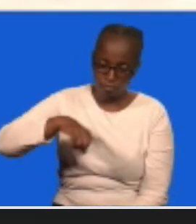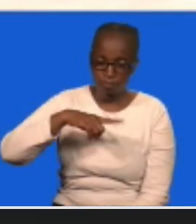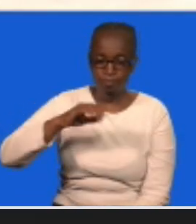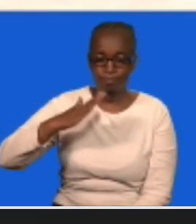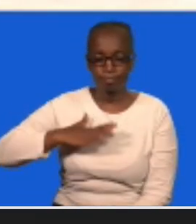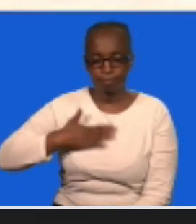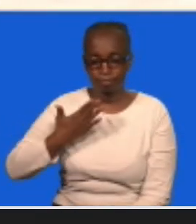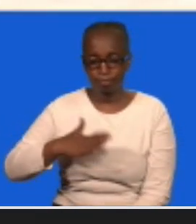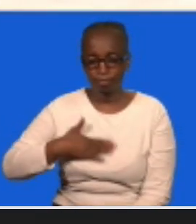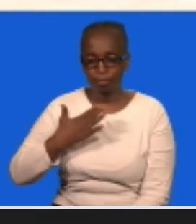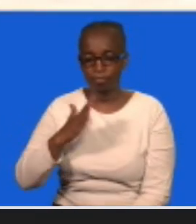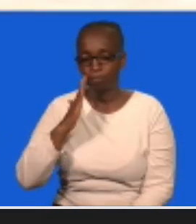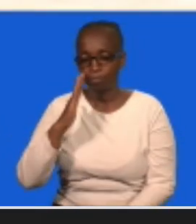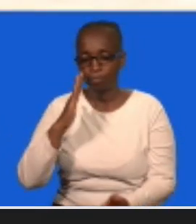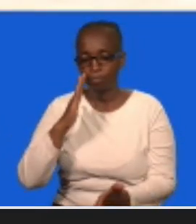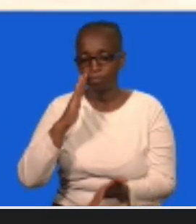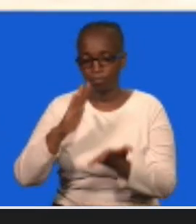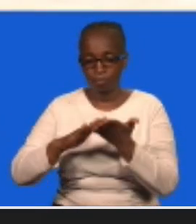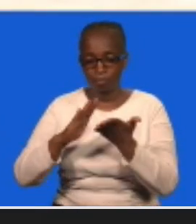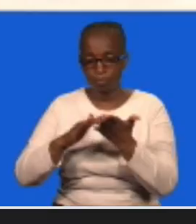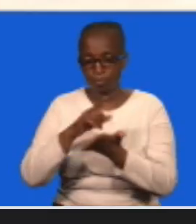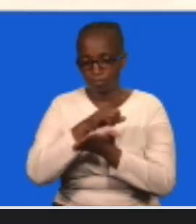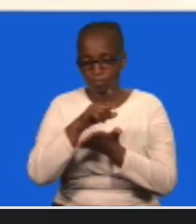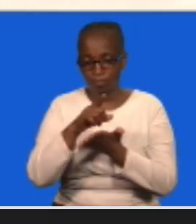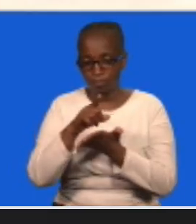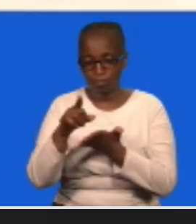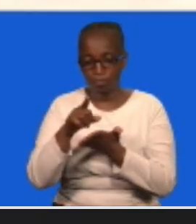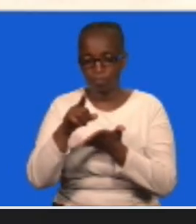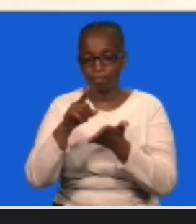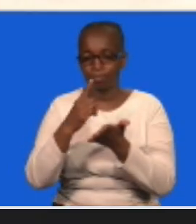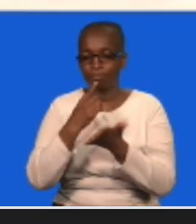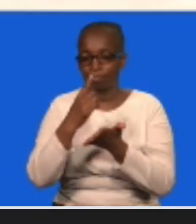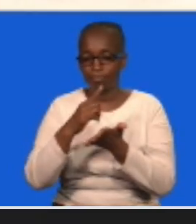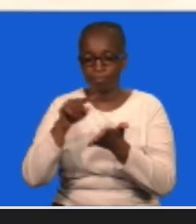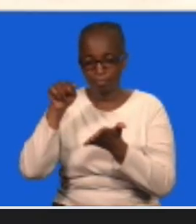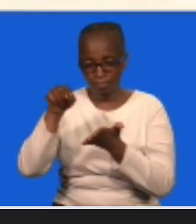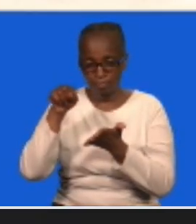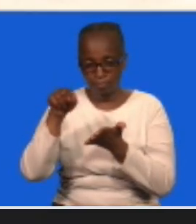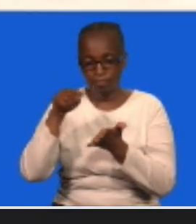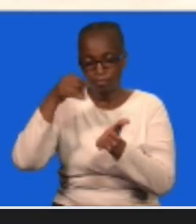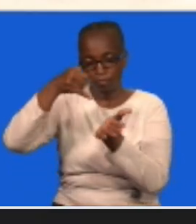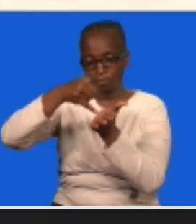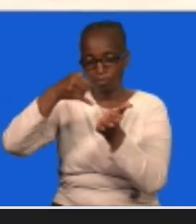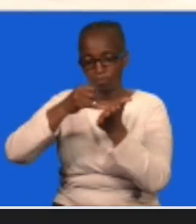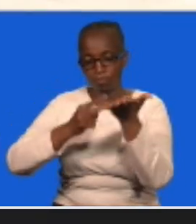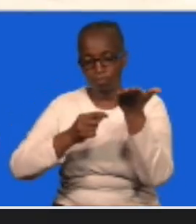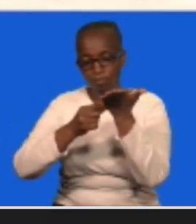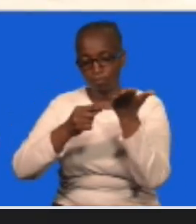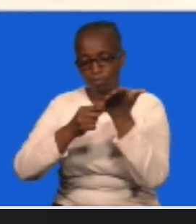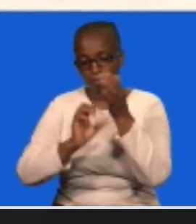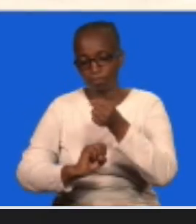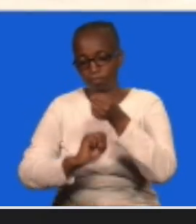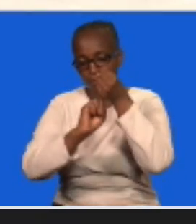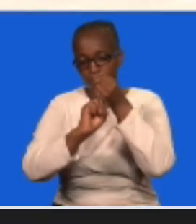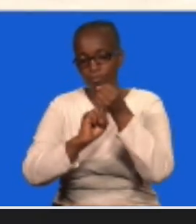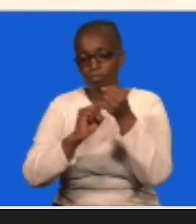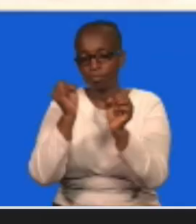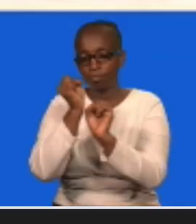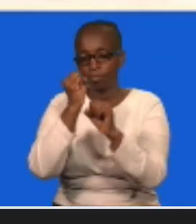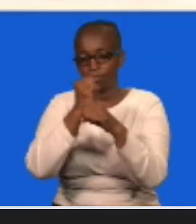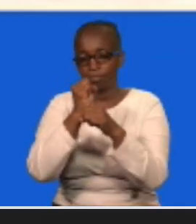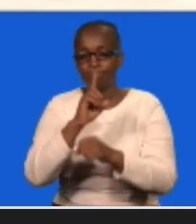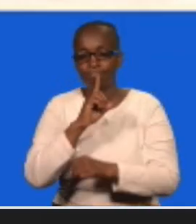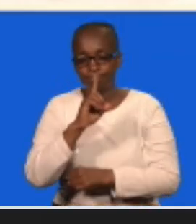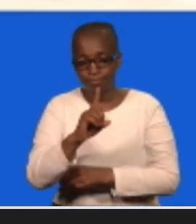particularly pleased to note that this partnership includes training and technical support. This